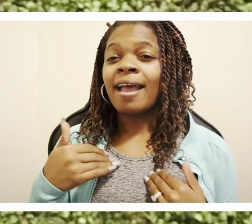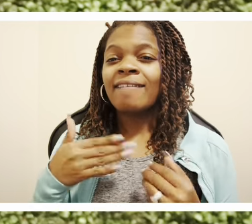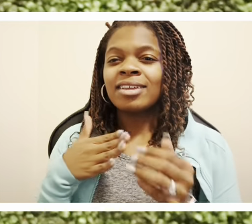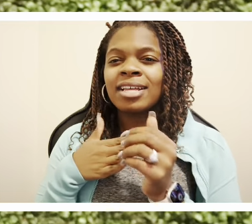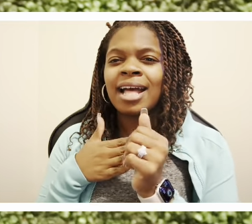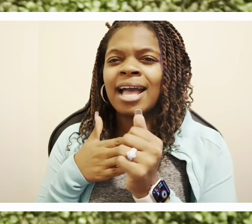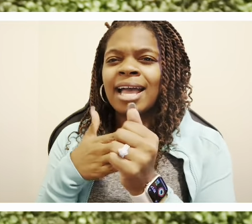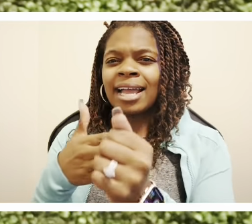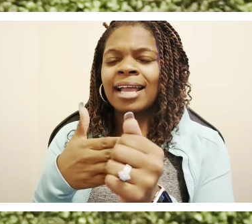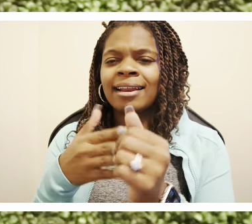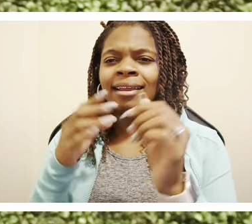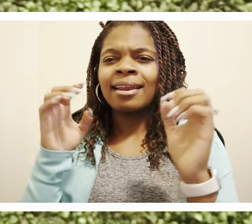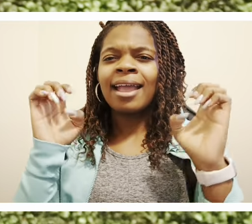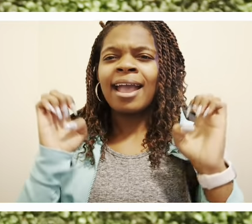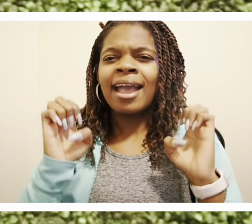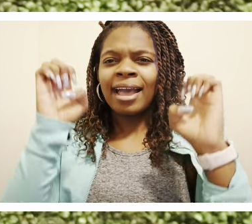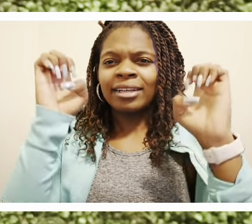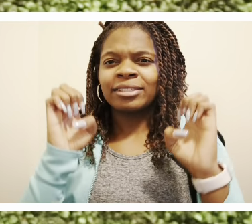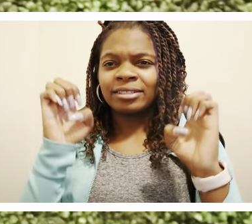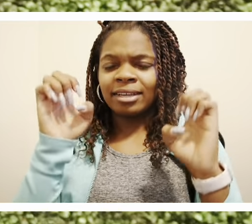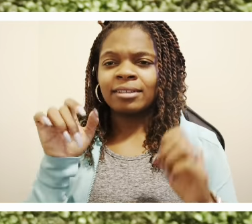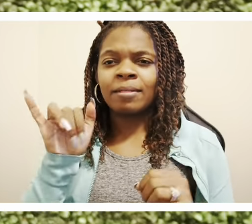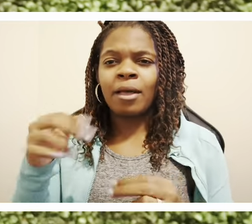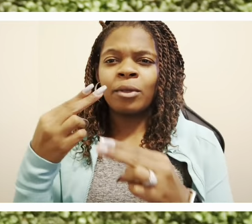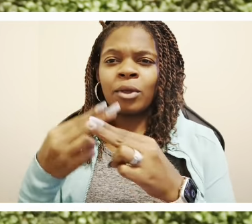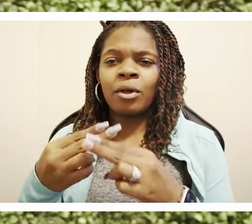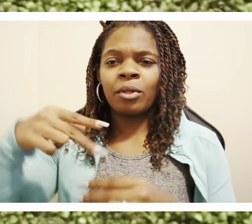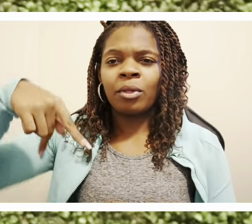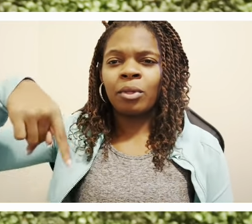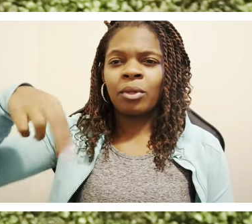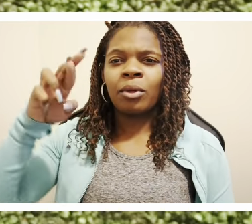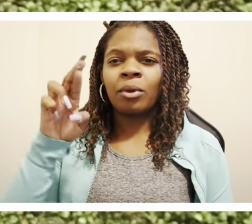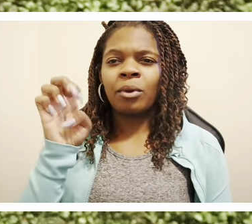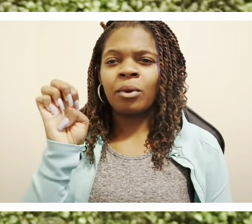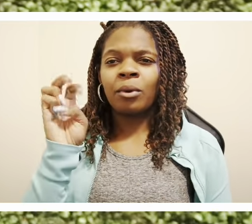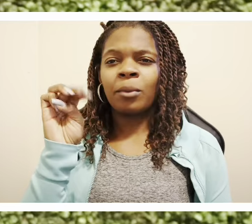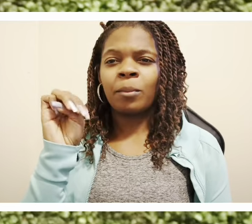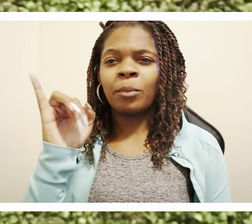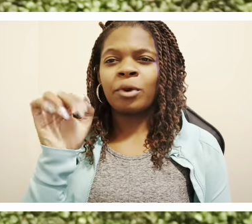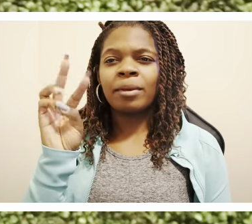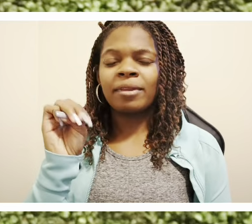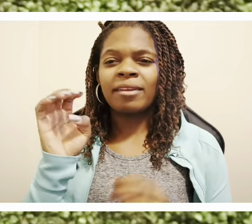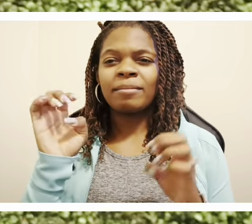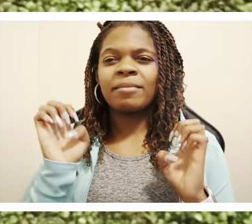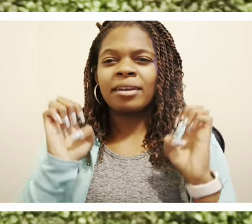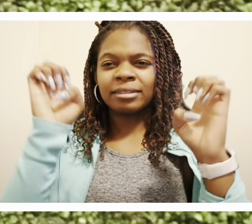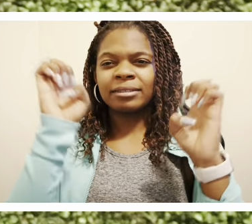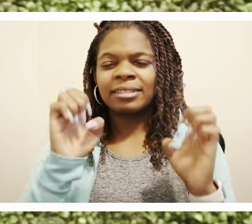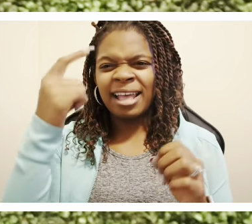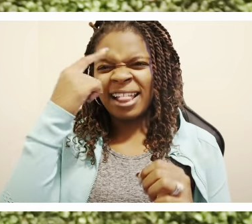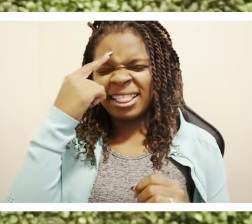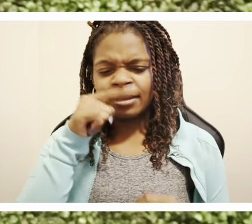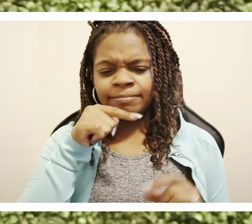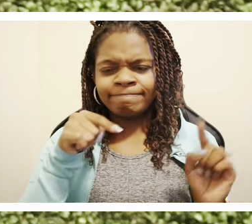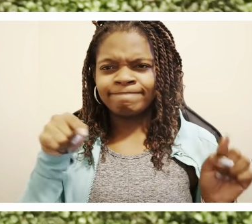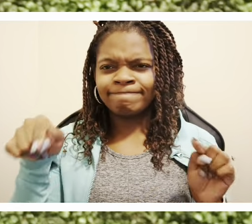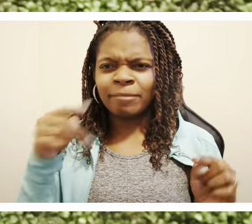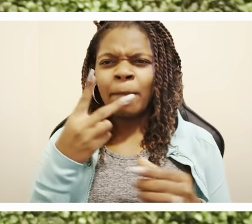think both of these are like $10 a month if you want those extra workouts. I